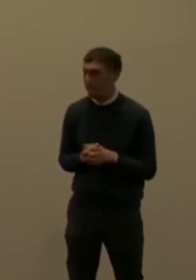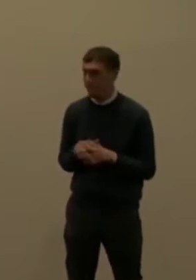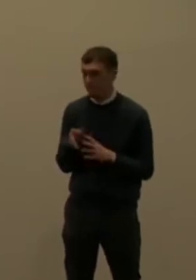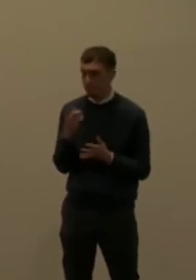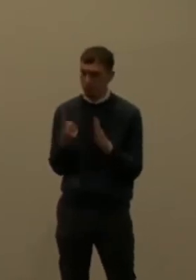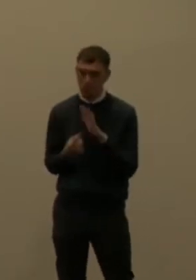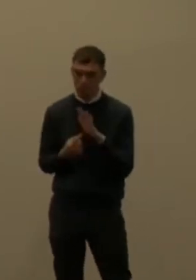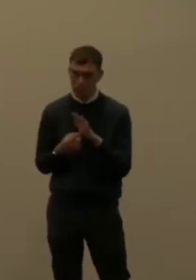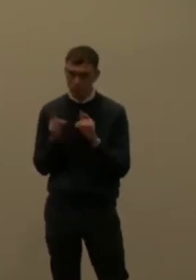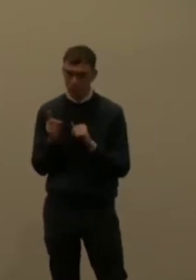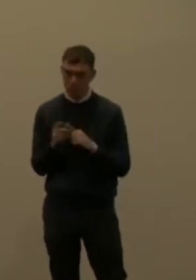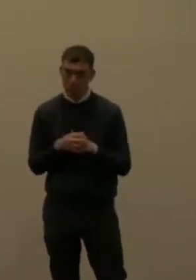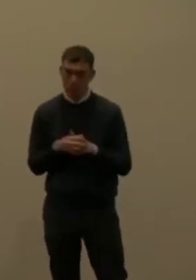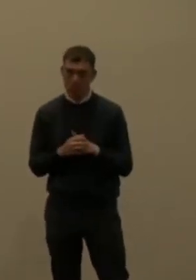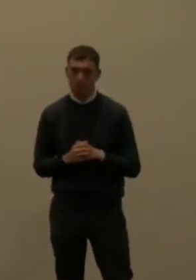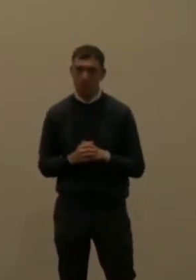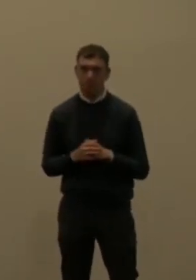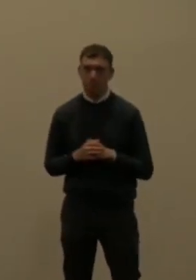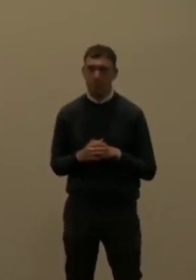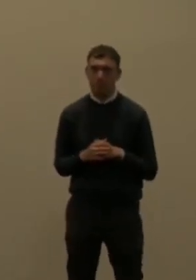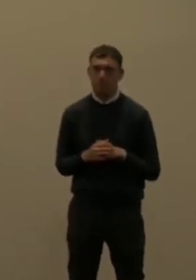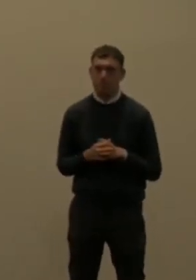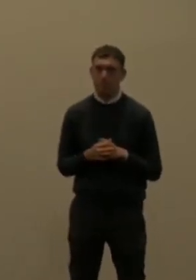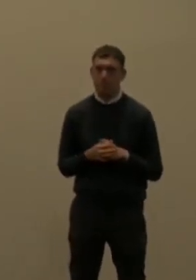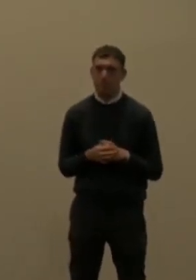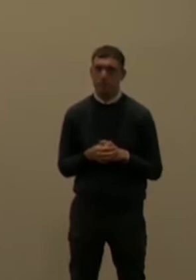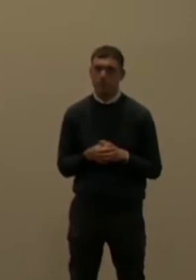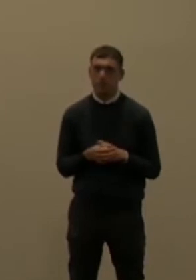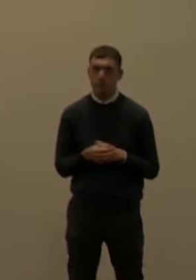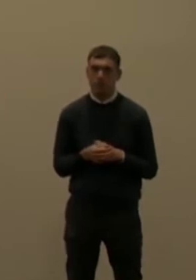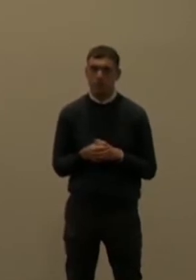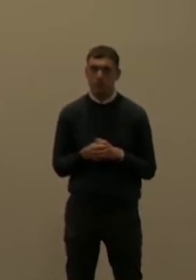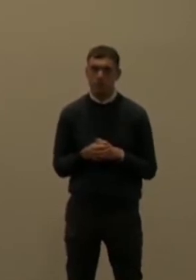important. And then I know that I have this